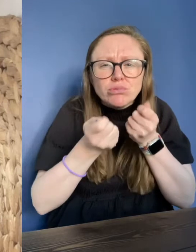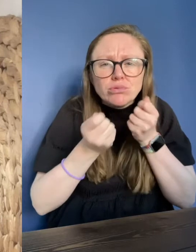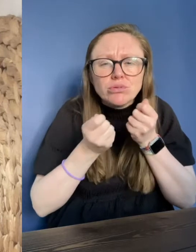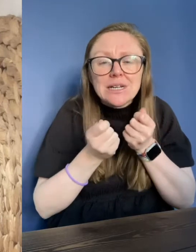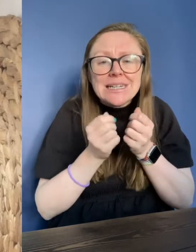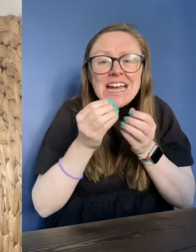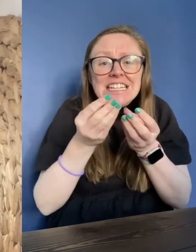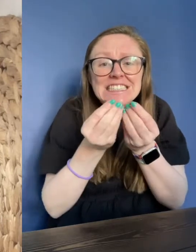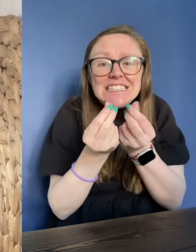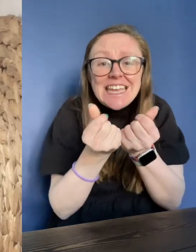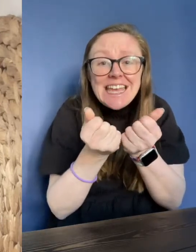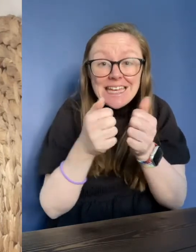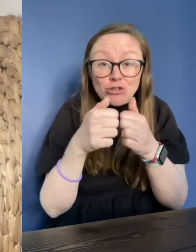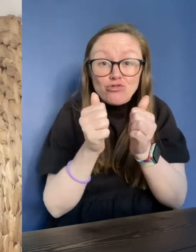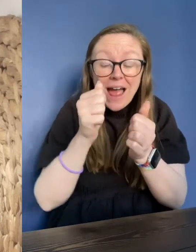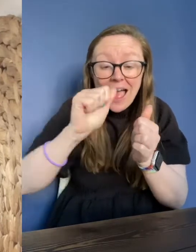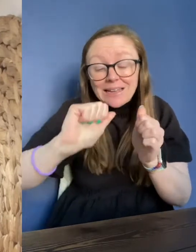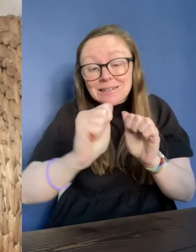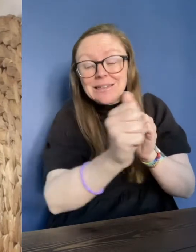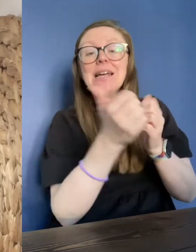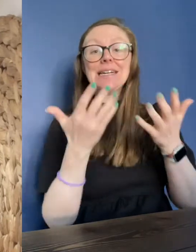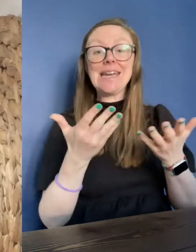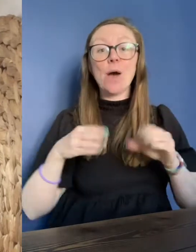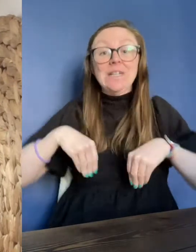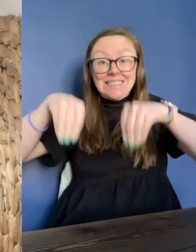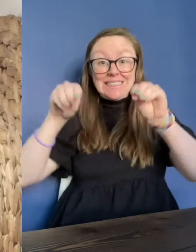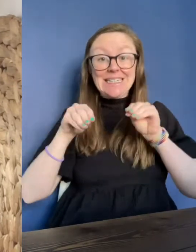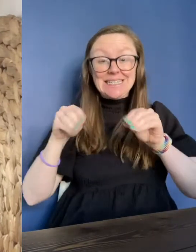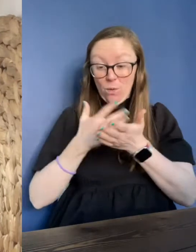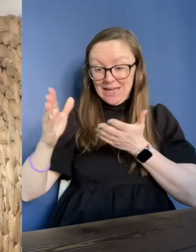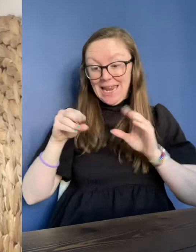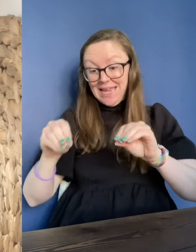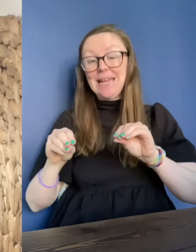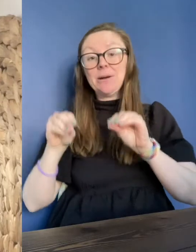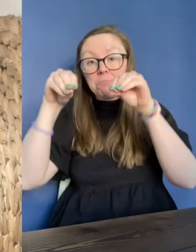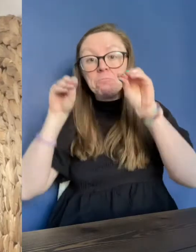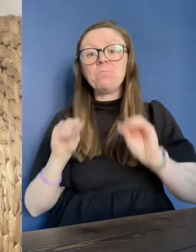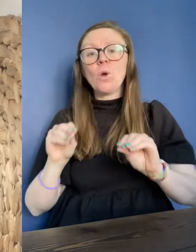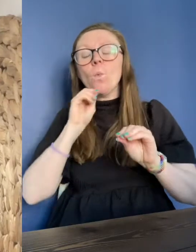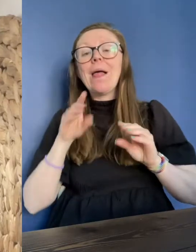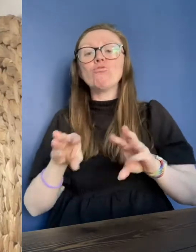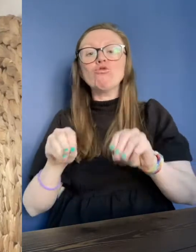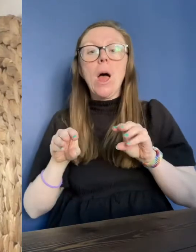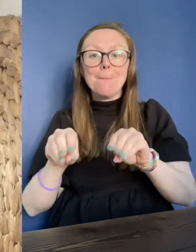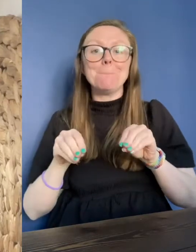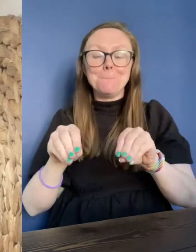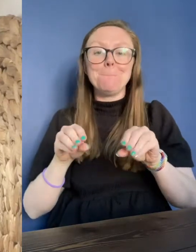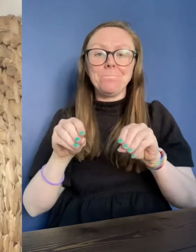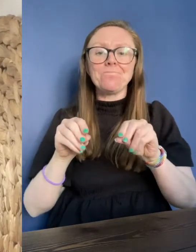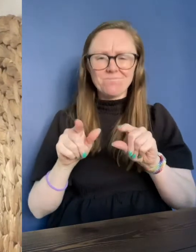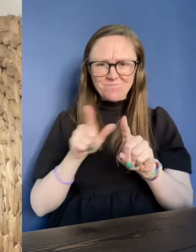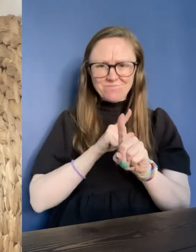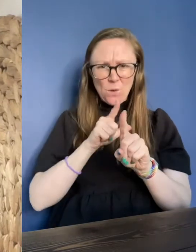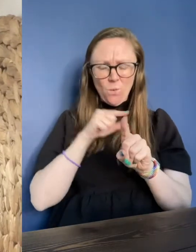cracked, so I'm just tipping them into a clean tea towel and giving them a quick rub in there. And what that